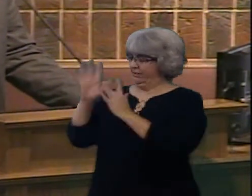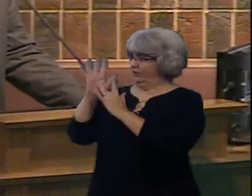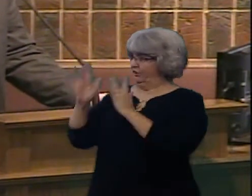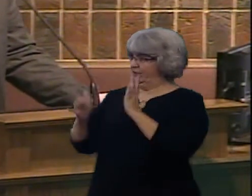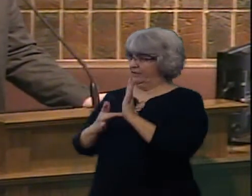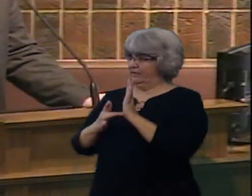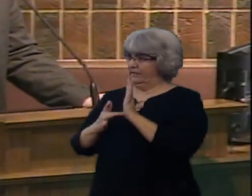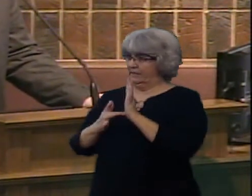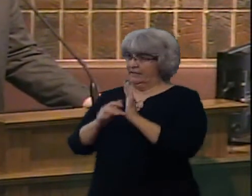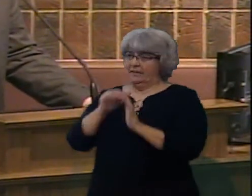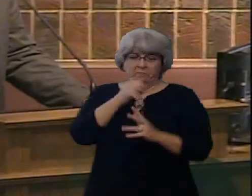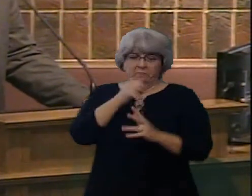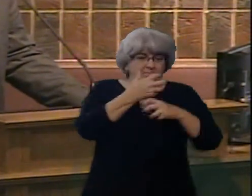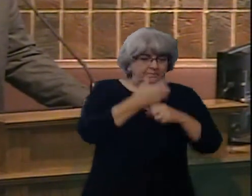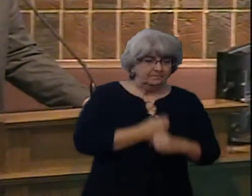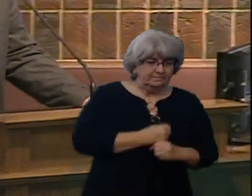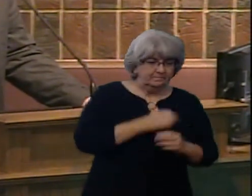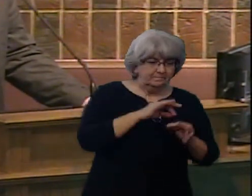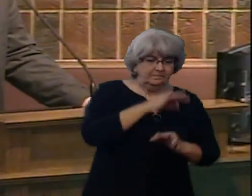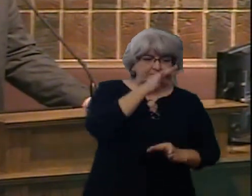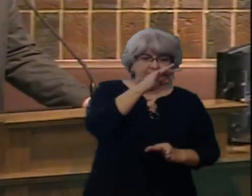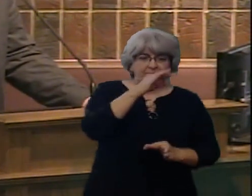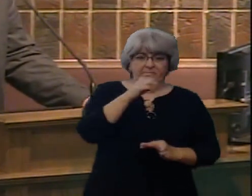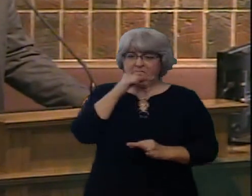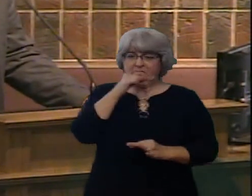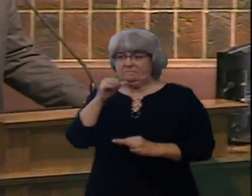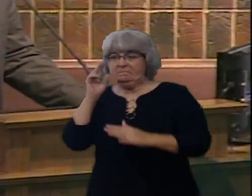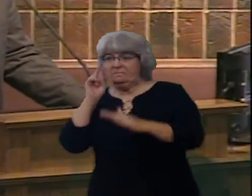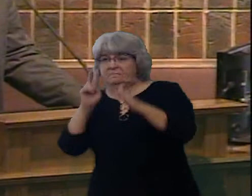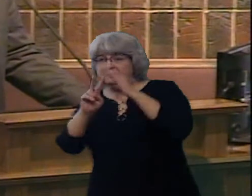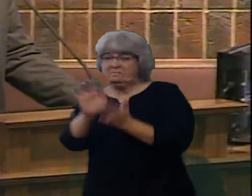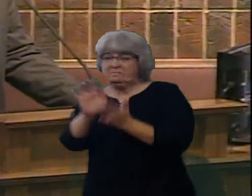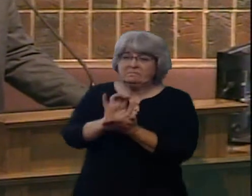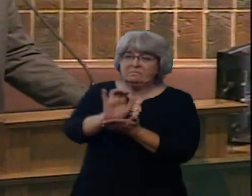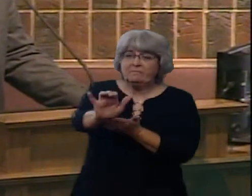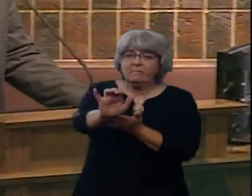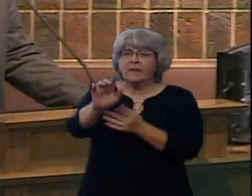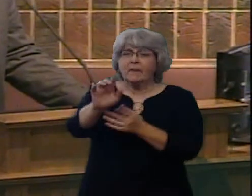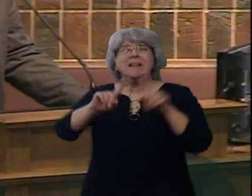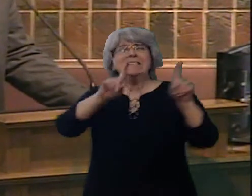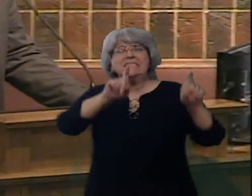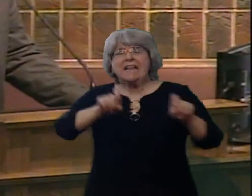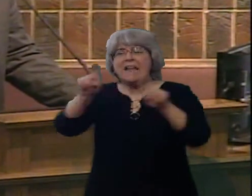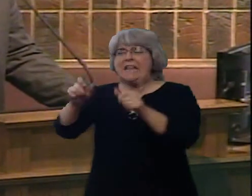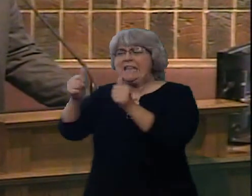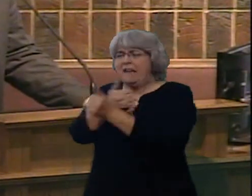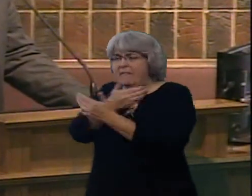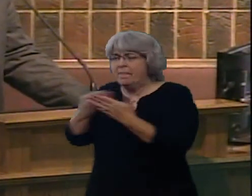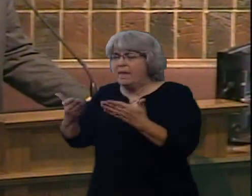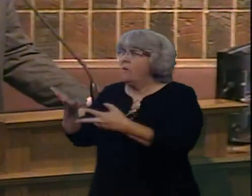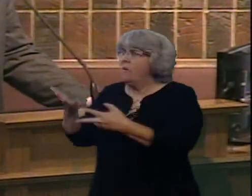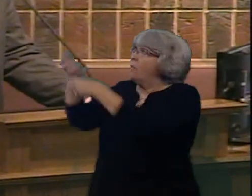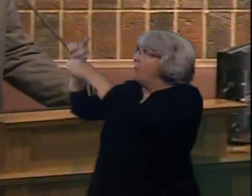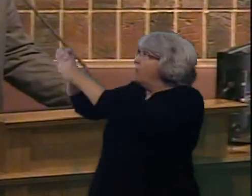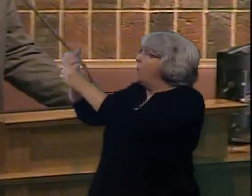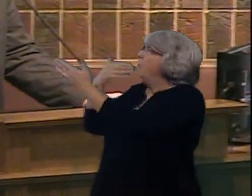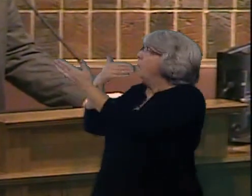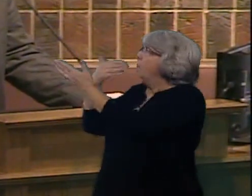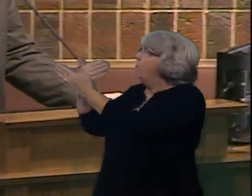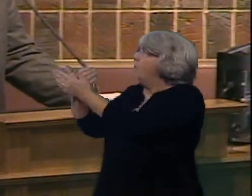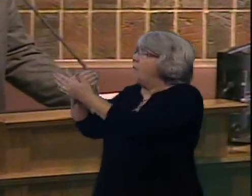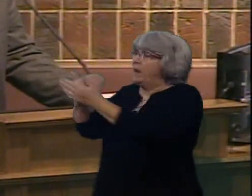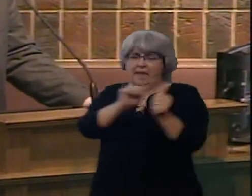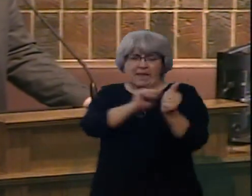the Spirit. Do not despise prophecies, but test everything. Hold fast to what is good. Abstain from every form of